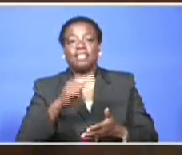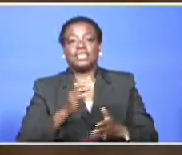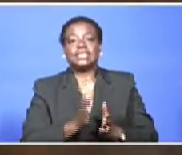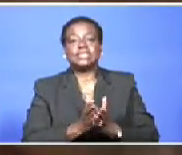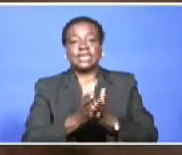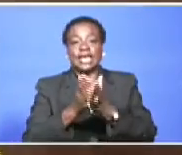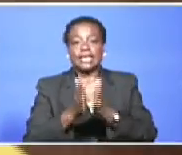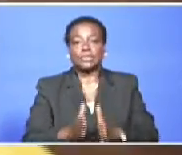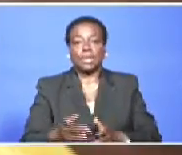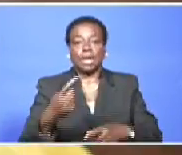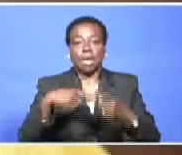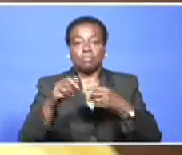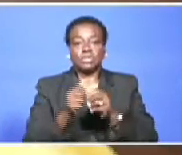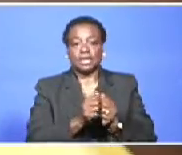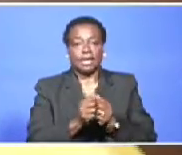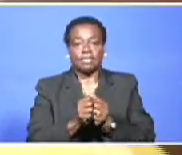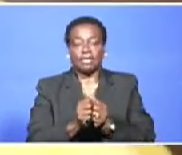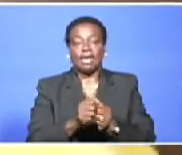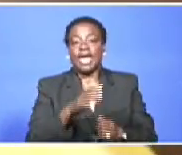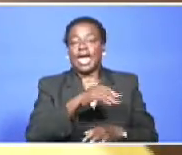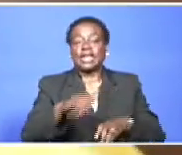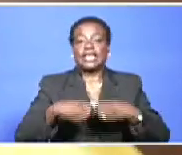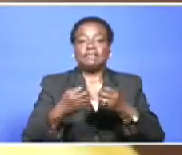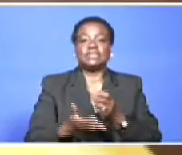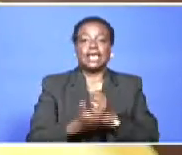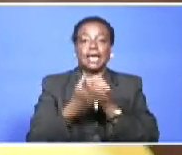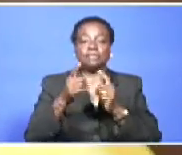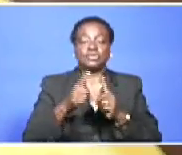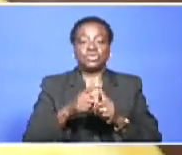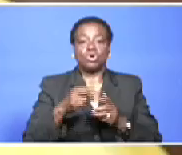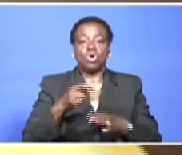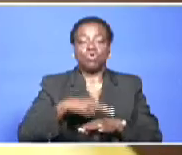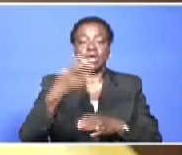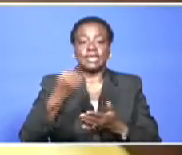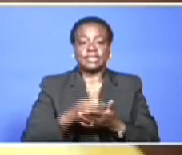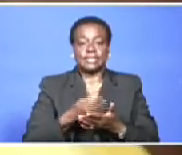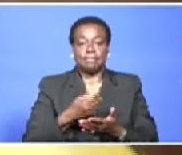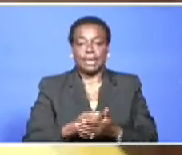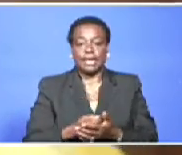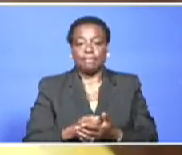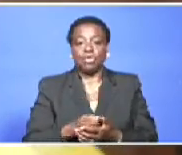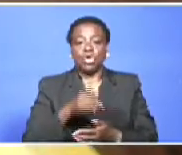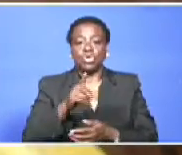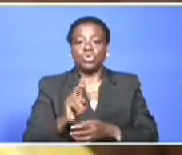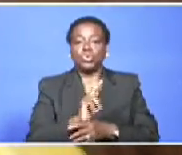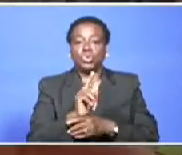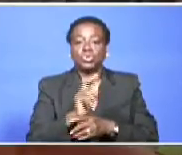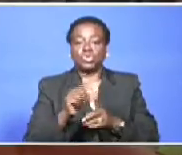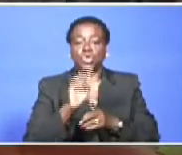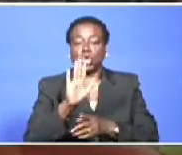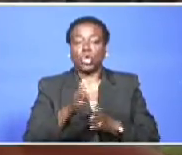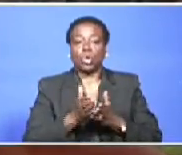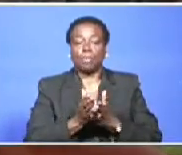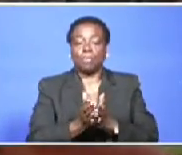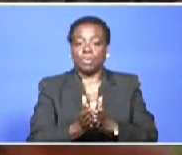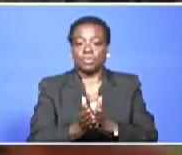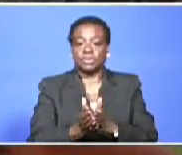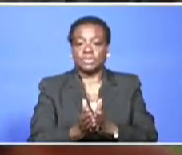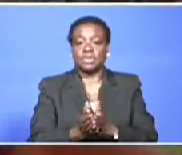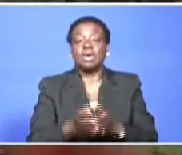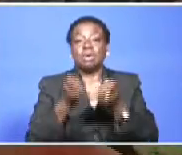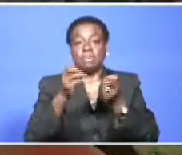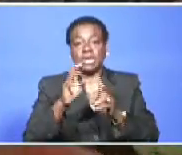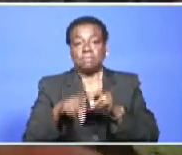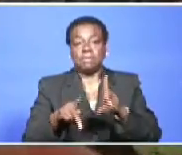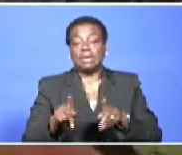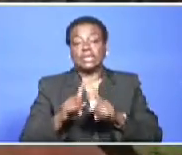together and give us help to raise funds. You already used to your boat, so it'd be a little different, but